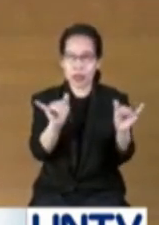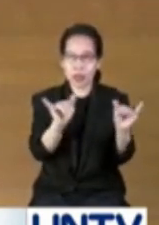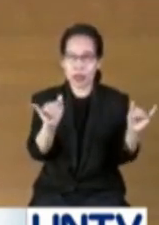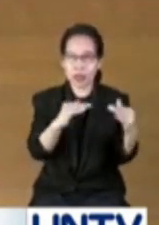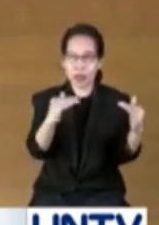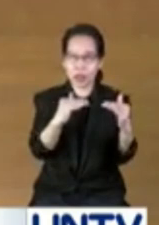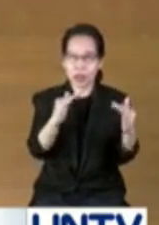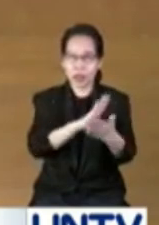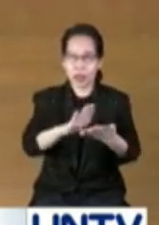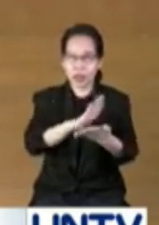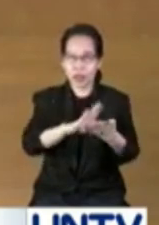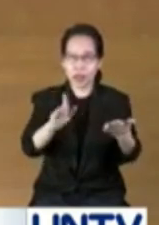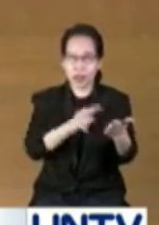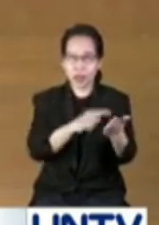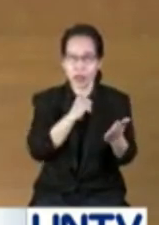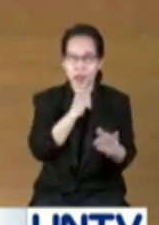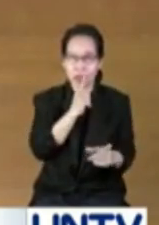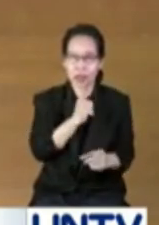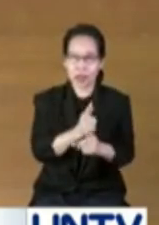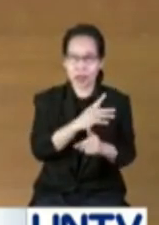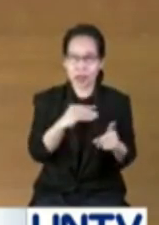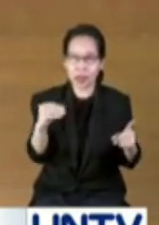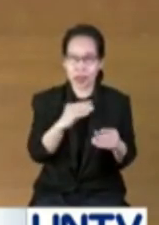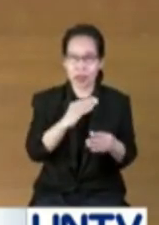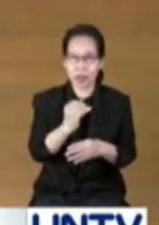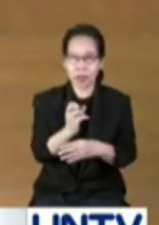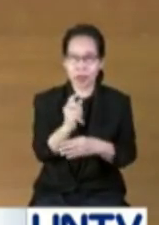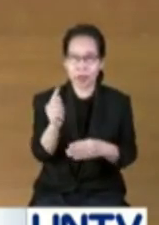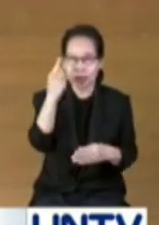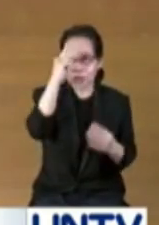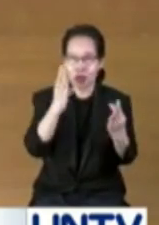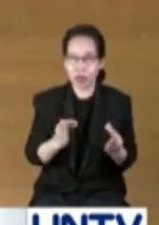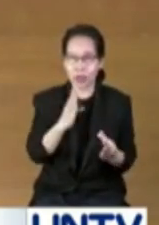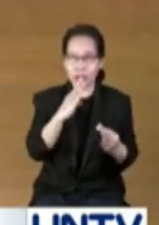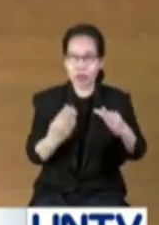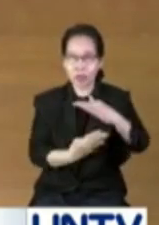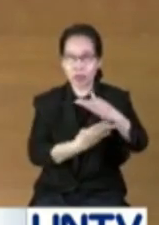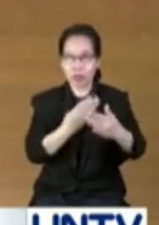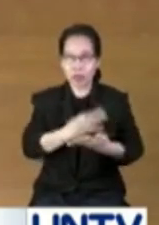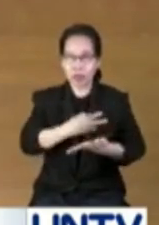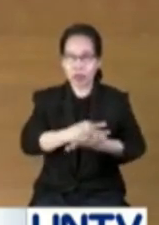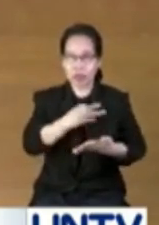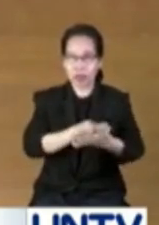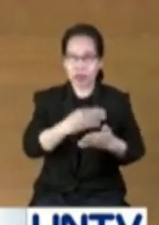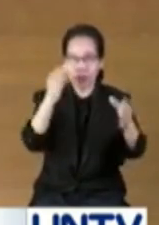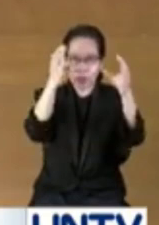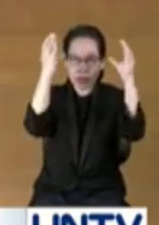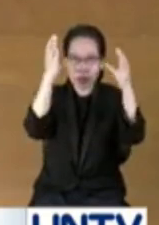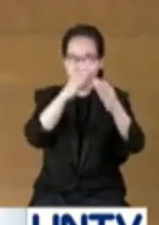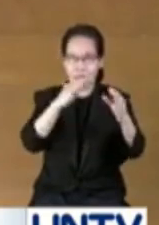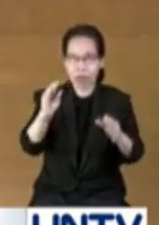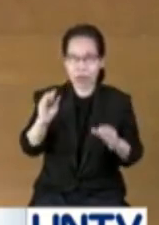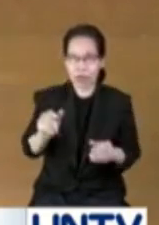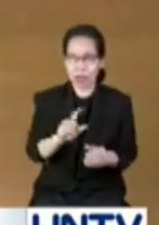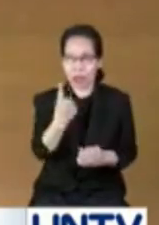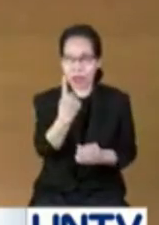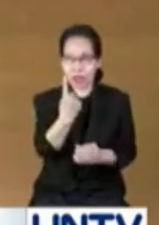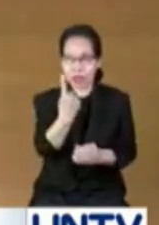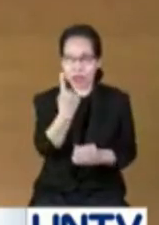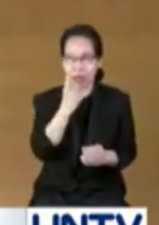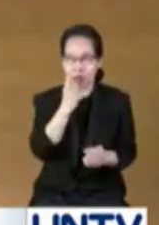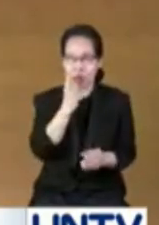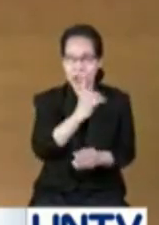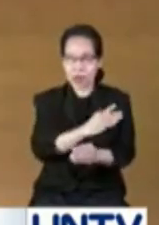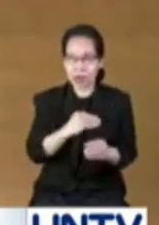This guarantees that investment decisions will be based on financial considerations alone, absent any